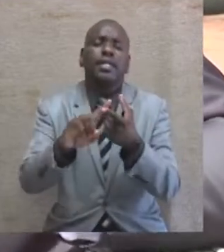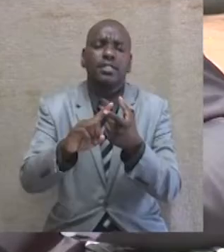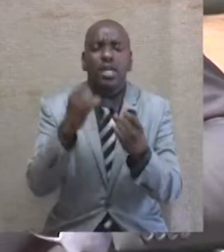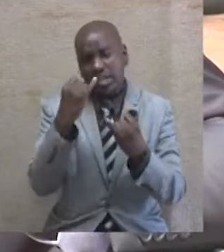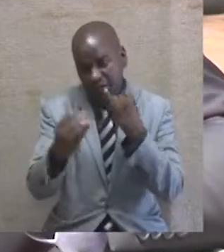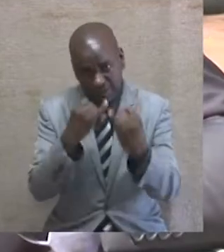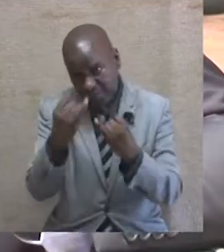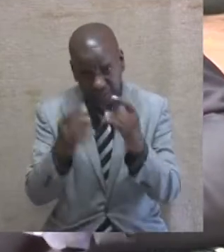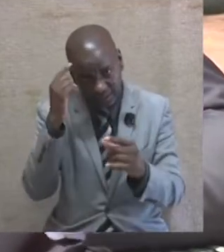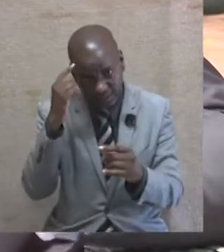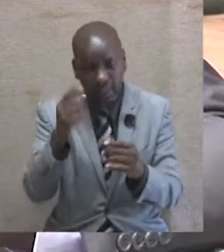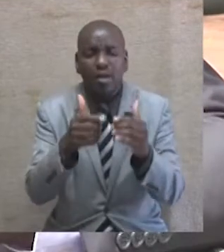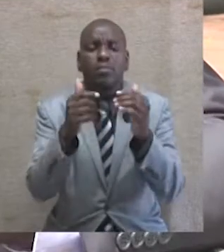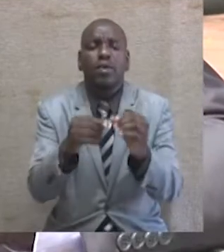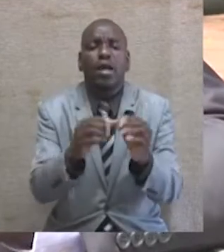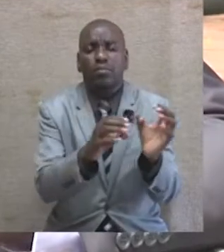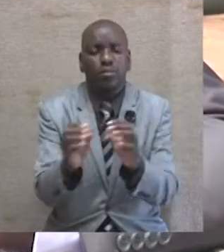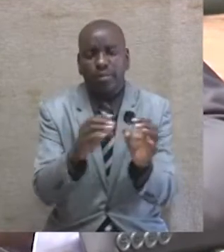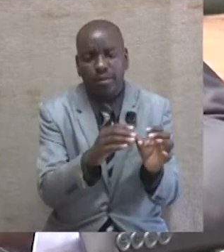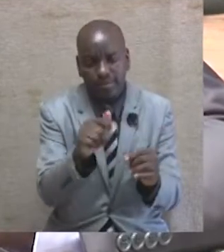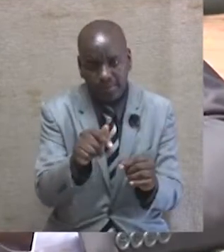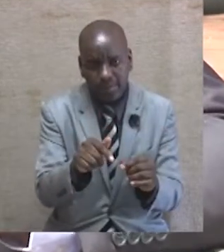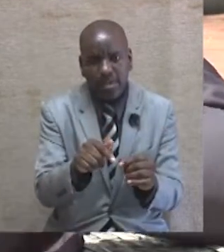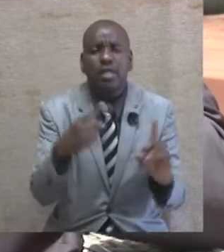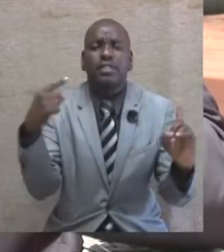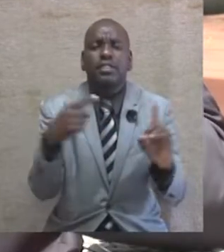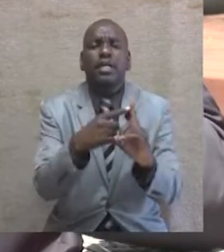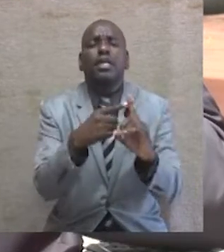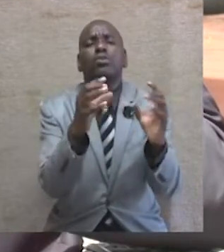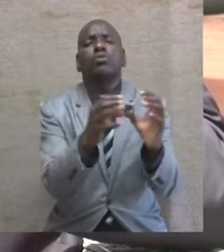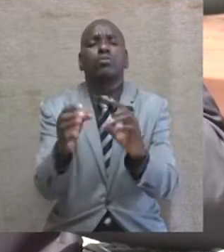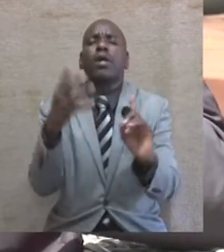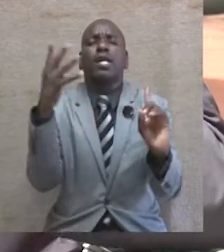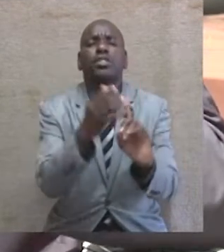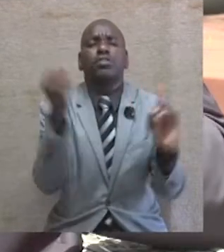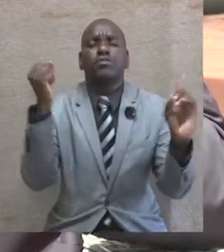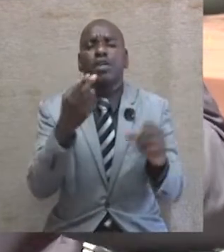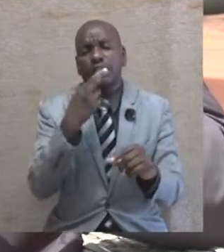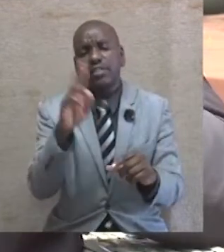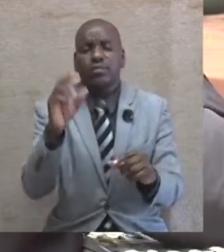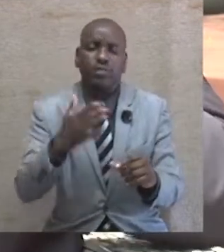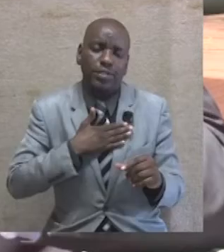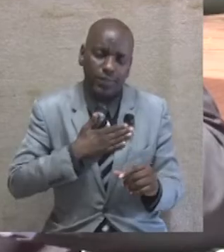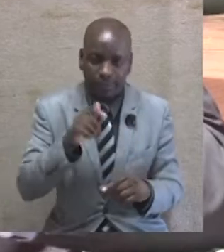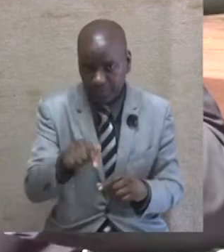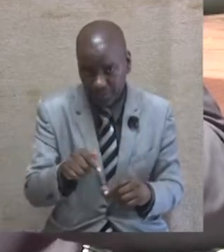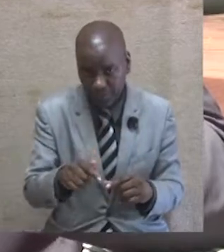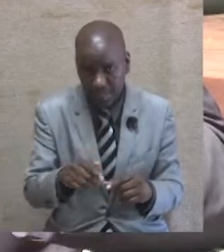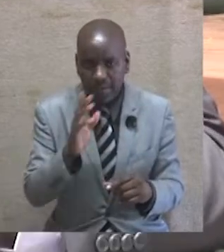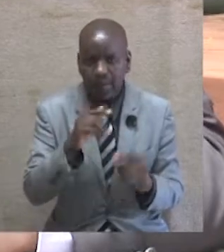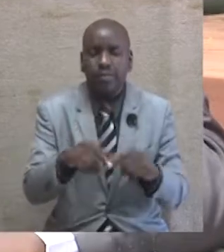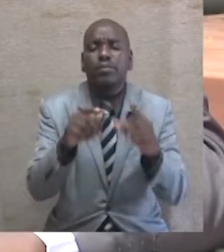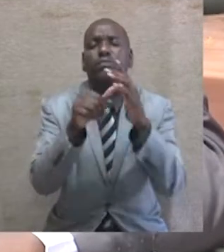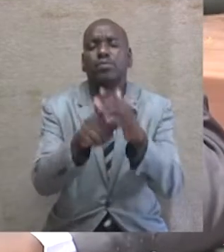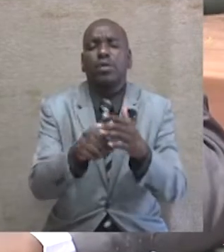knowledge or the information is pegged in a certain way that the target group is going to achieve the result that we want. And